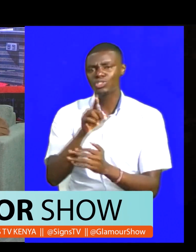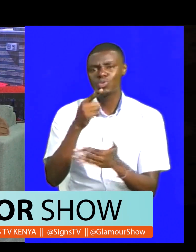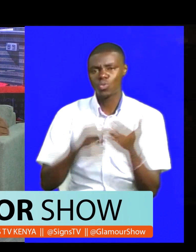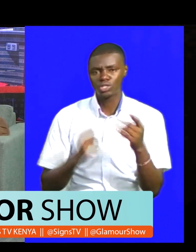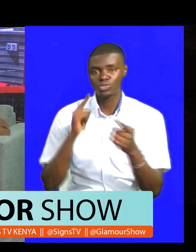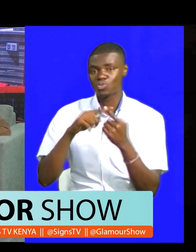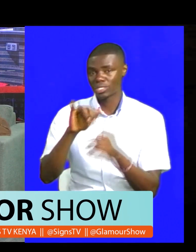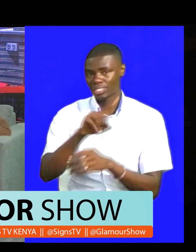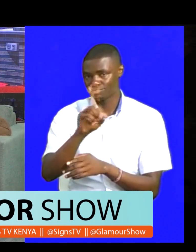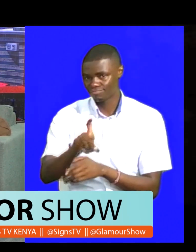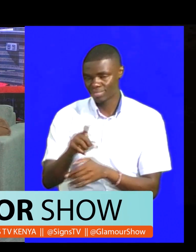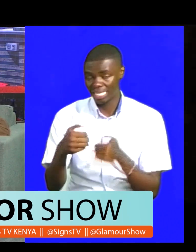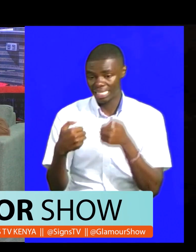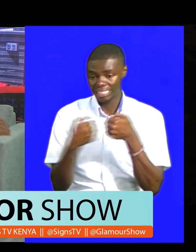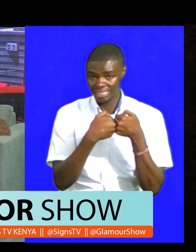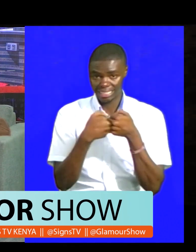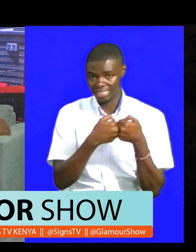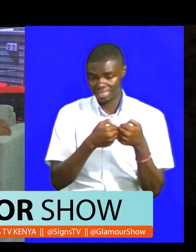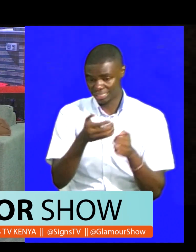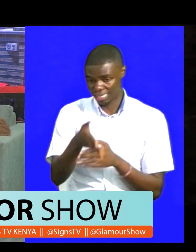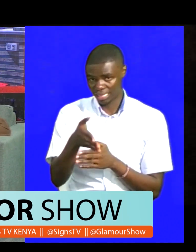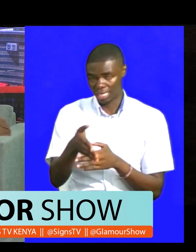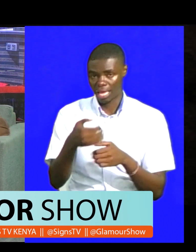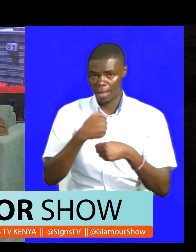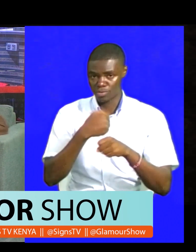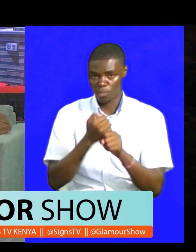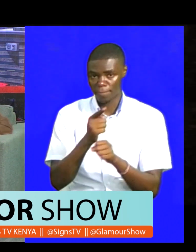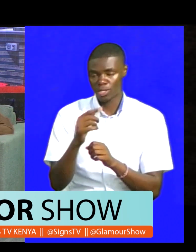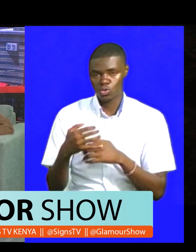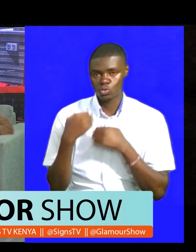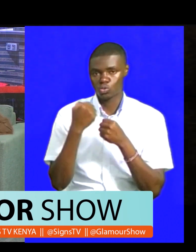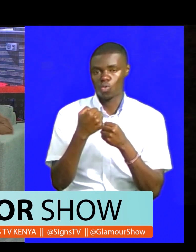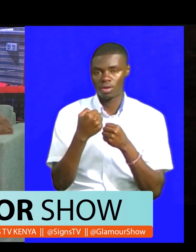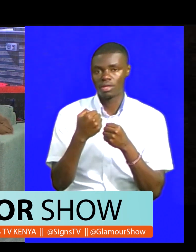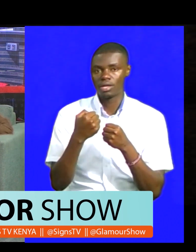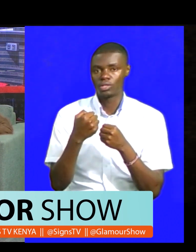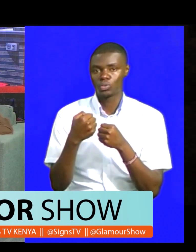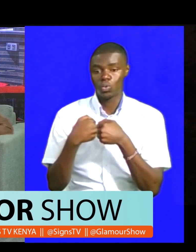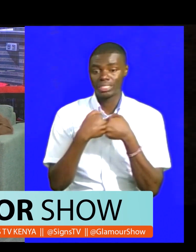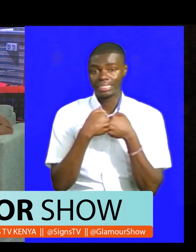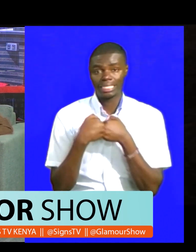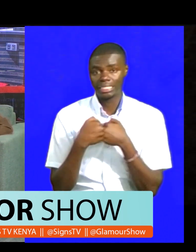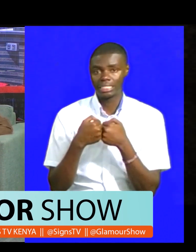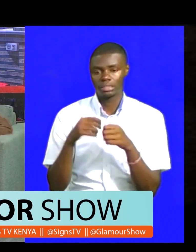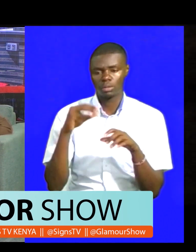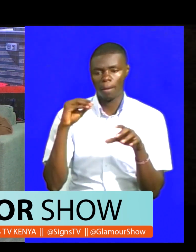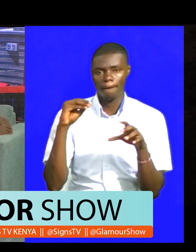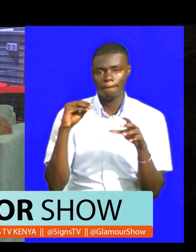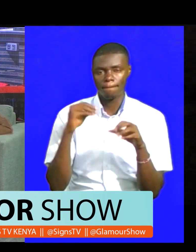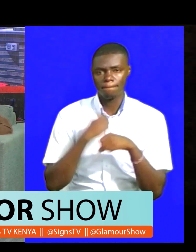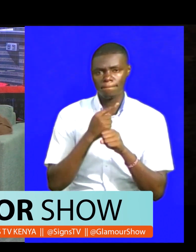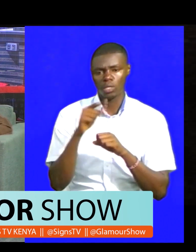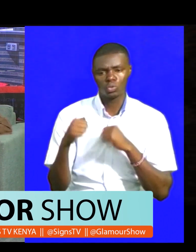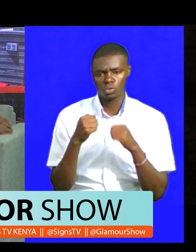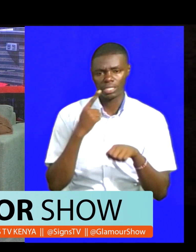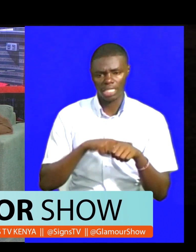that? And challenges are always meant to make you strong. Challenges usually put you on toes. I mean,